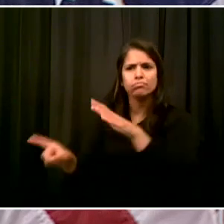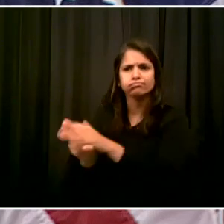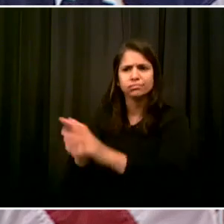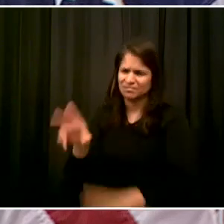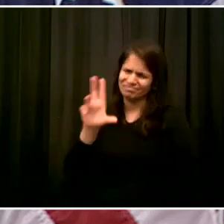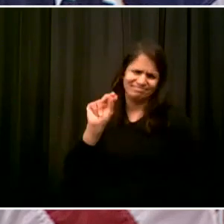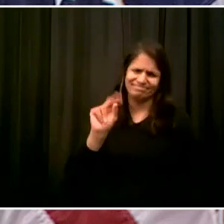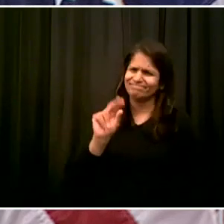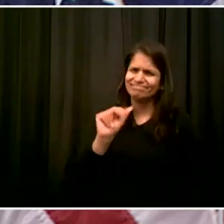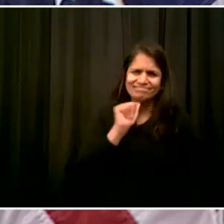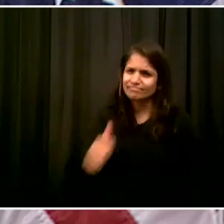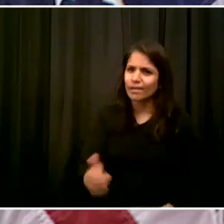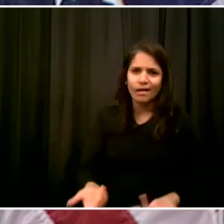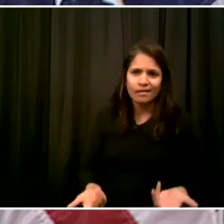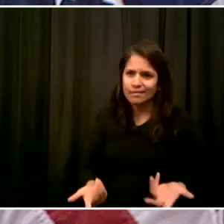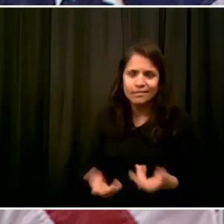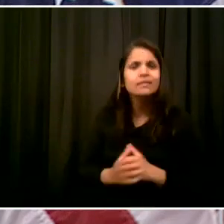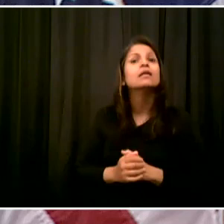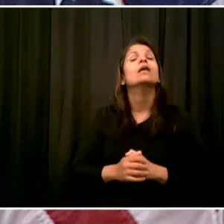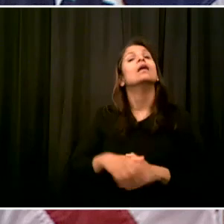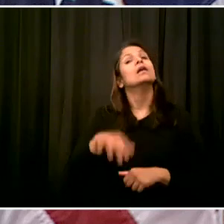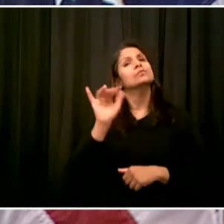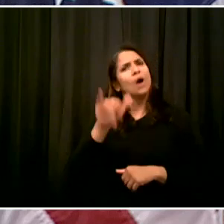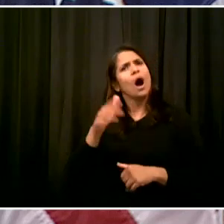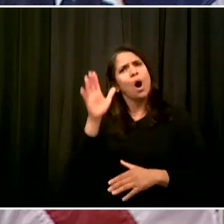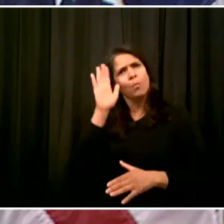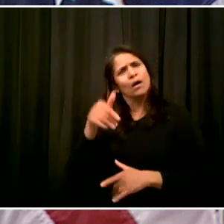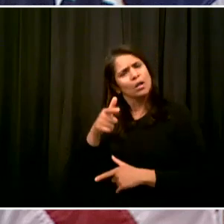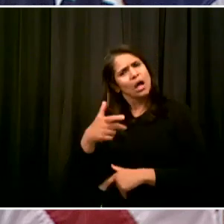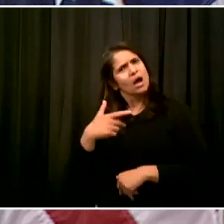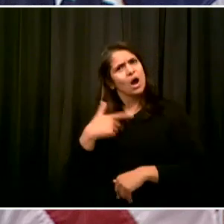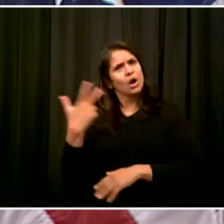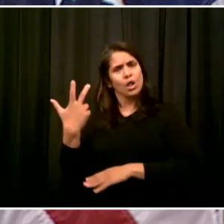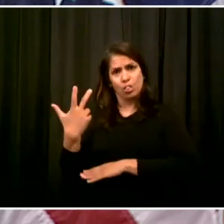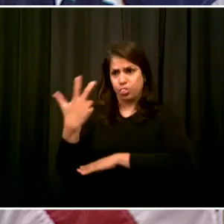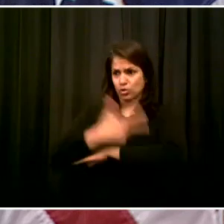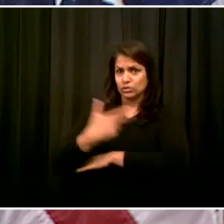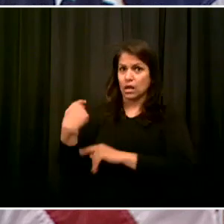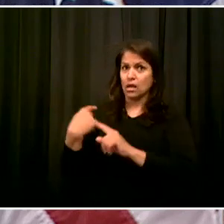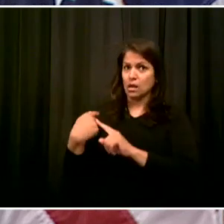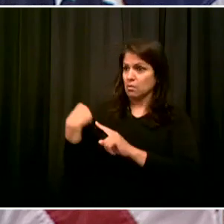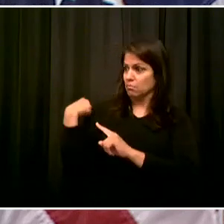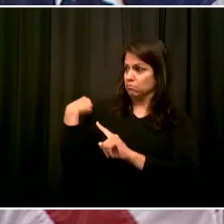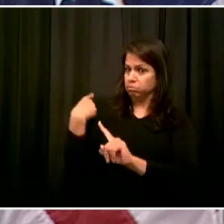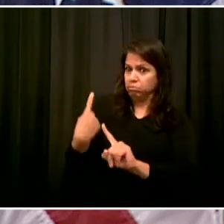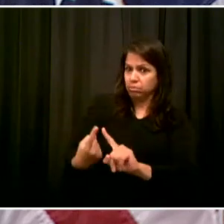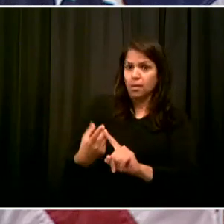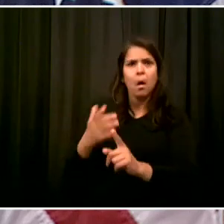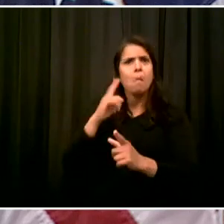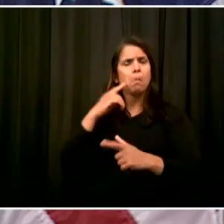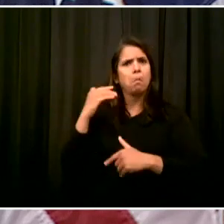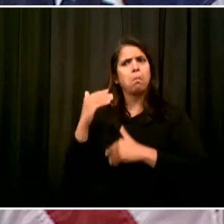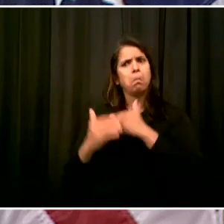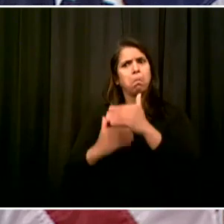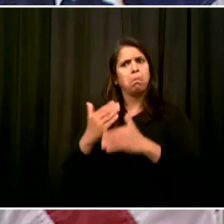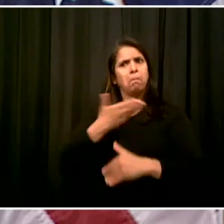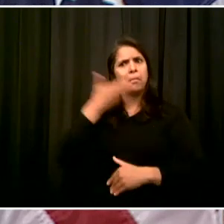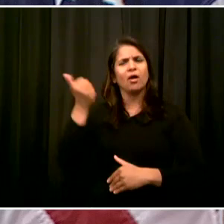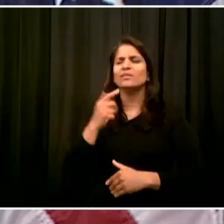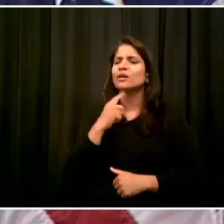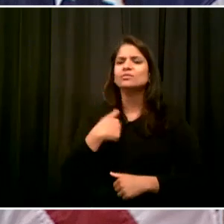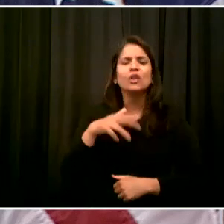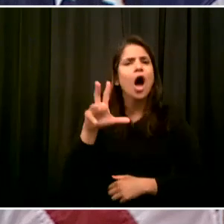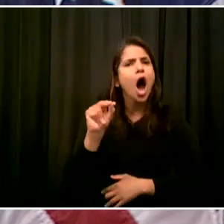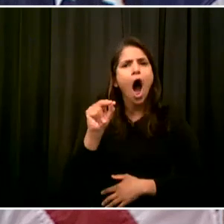that everything is exactly right and we're fine? No, I don't think that's the case yet. I will look at all the facts today, but